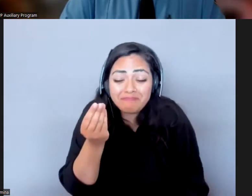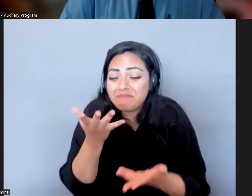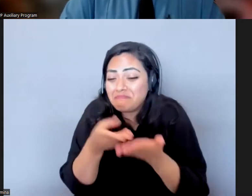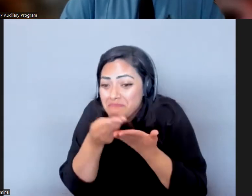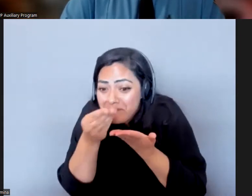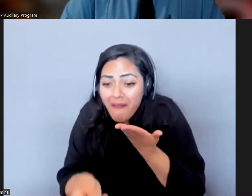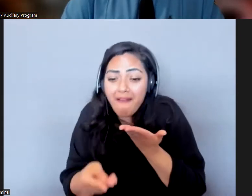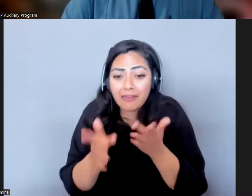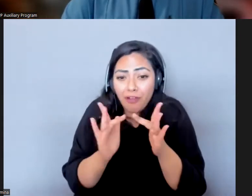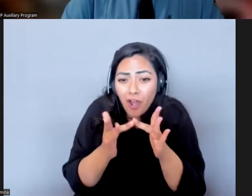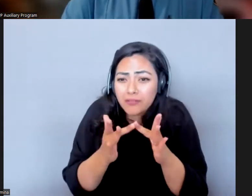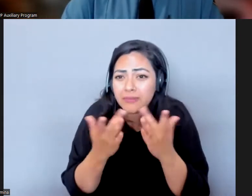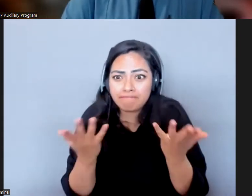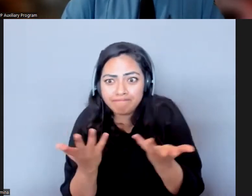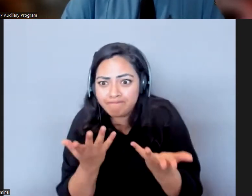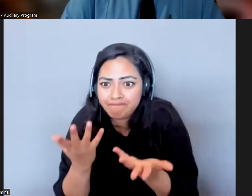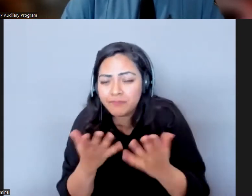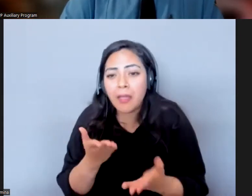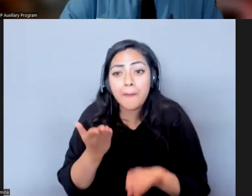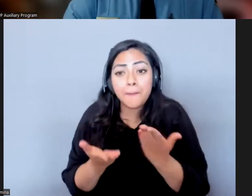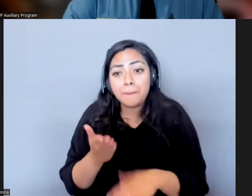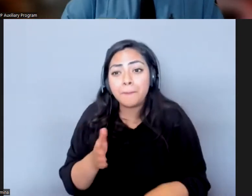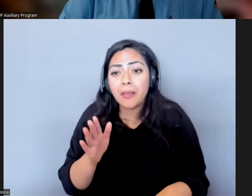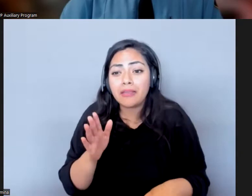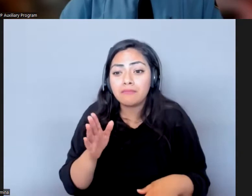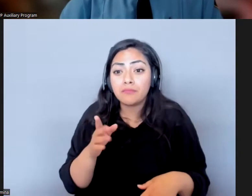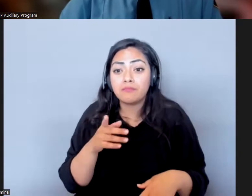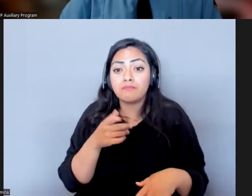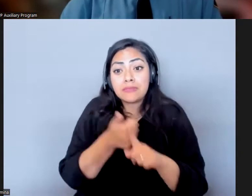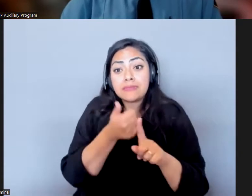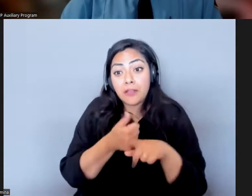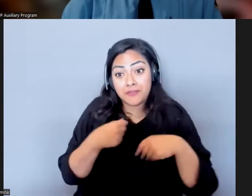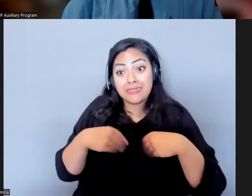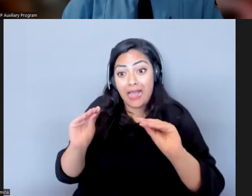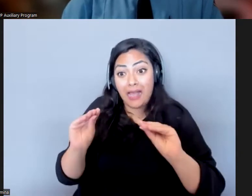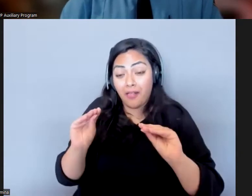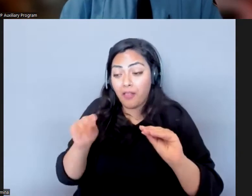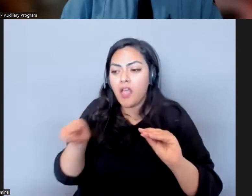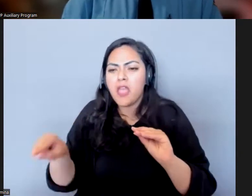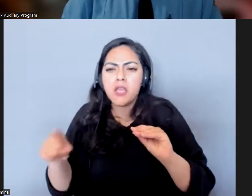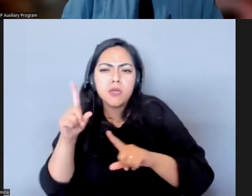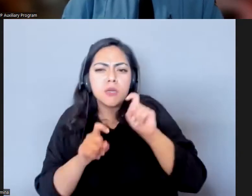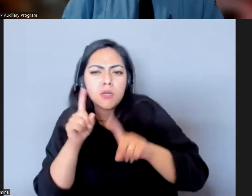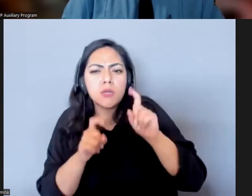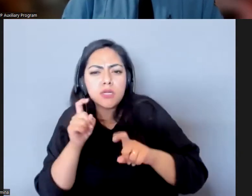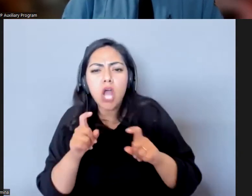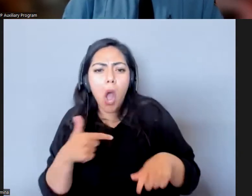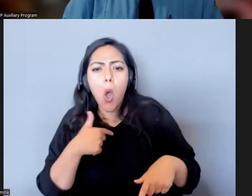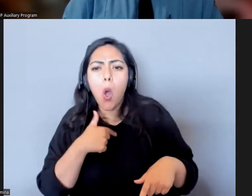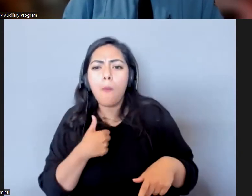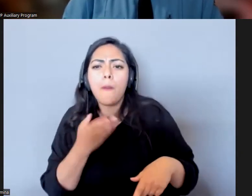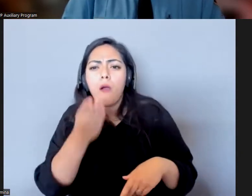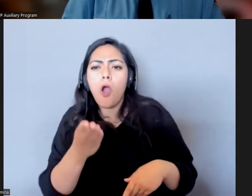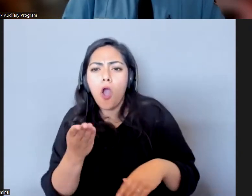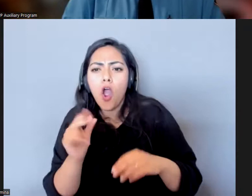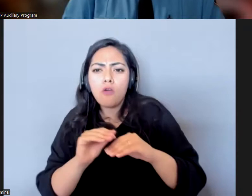It's, you go to buy something and the person starts, or you try to sell something and the person starts asking you a bunch of questions. Oh, I'll pay you more than you're selling it for. Yeah.